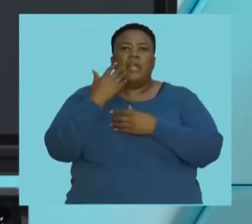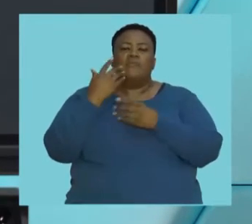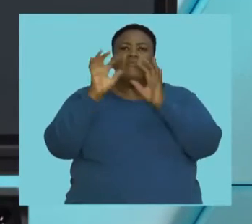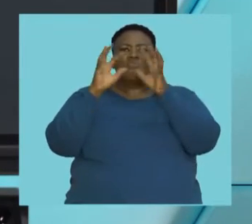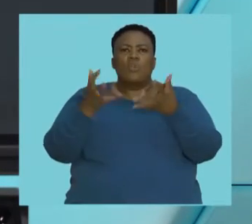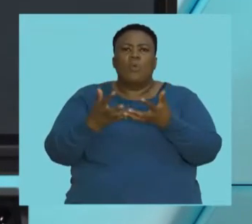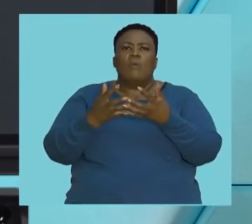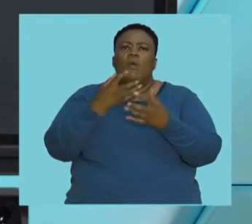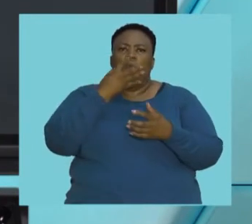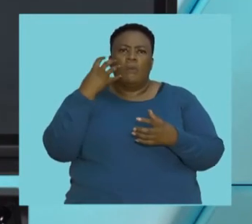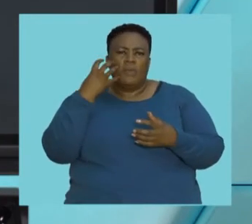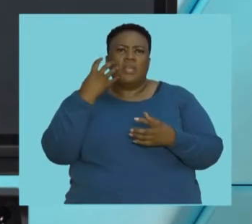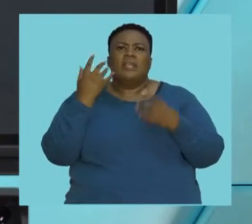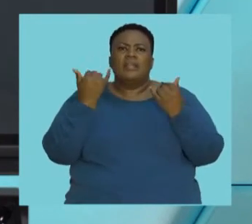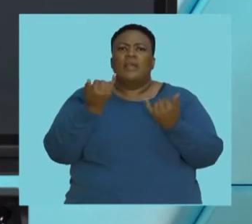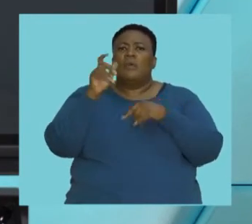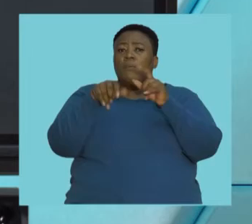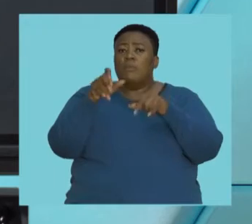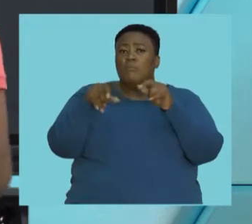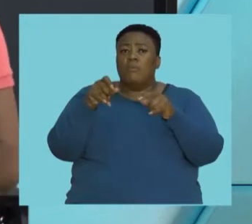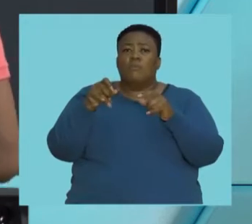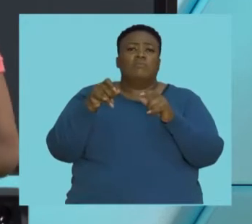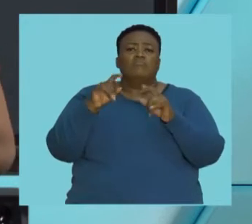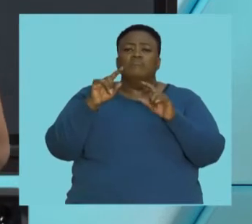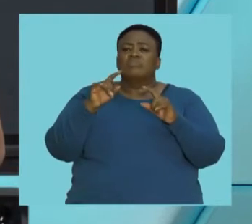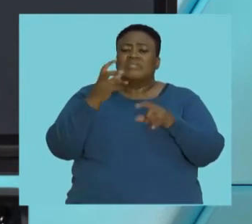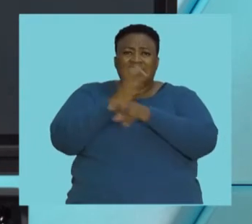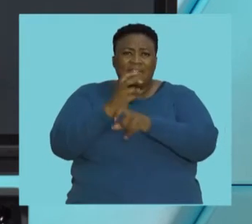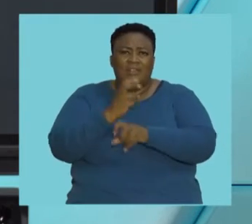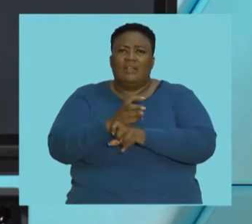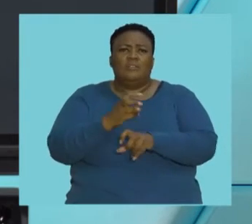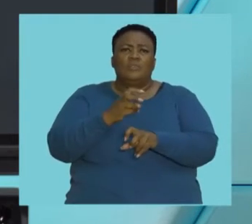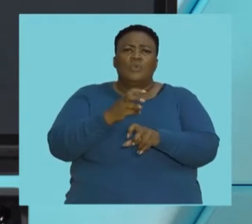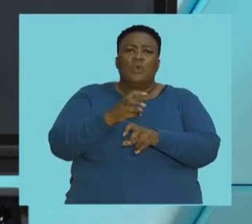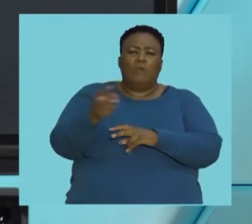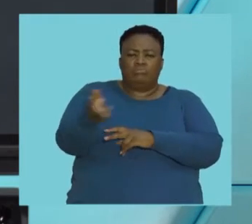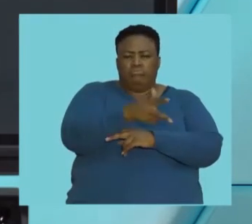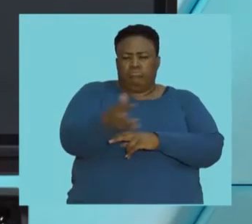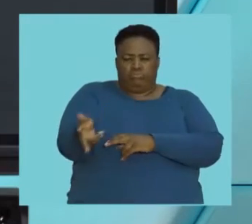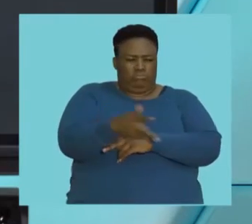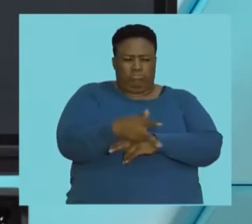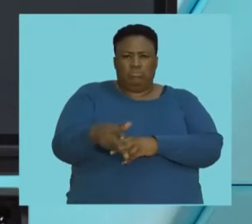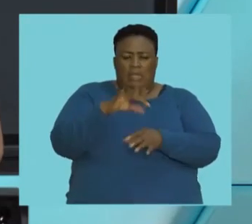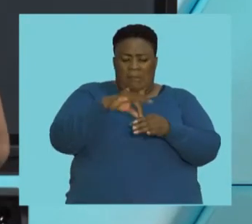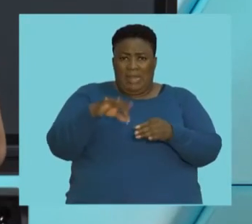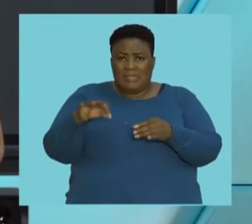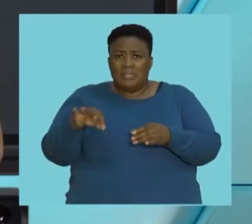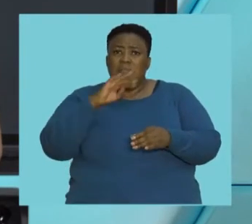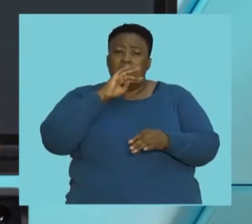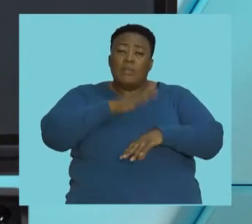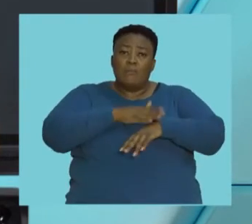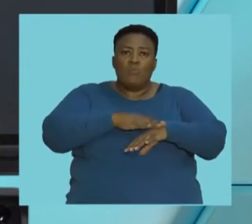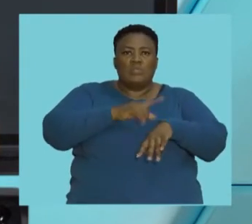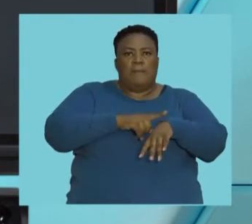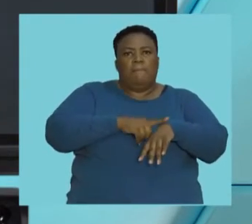affected the ability of farmers to be able to now irrigate their crops. So farmers would need to spend more time and more money on irrigating